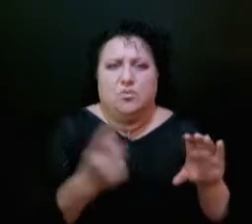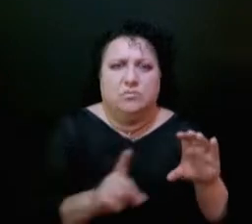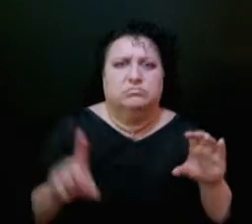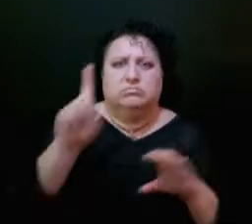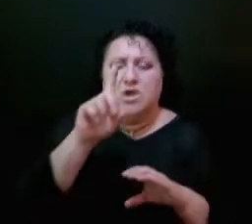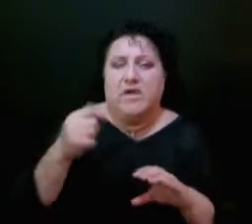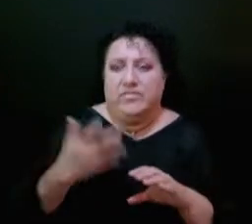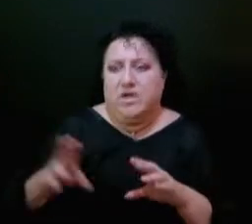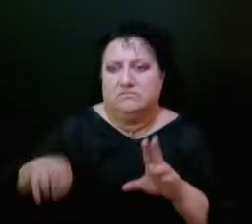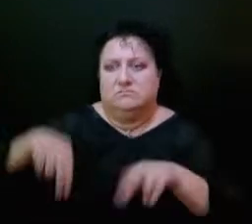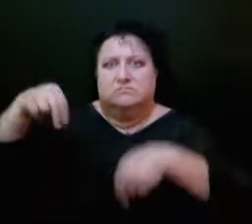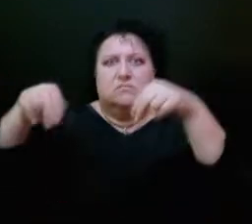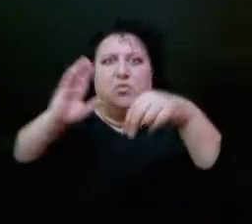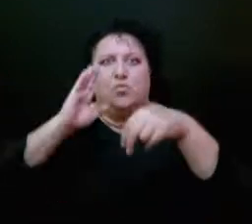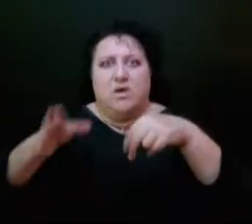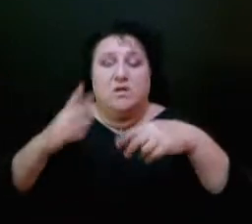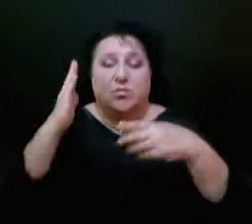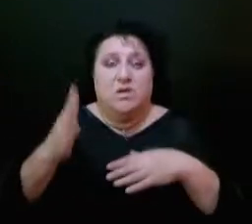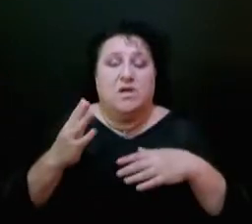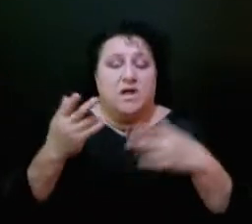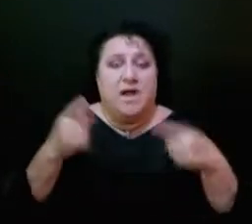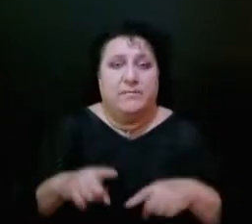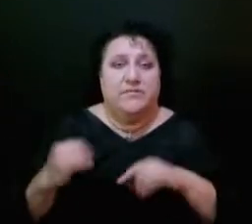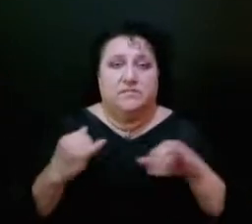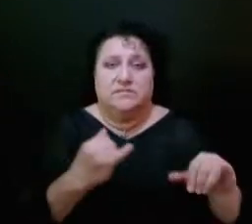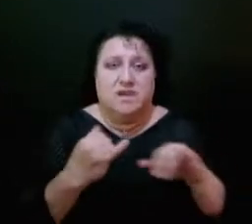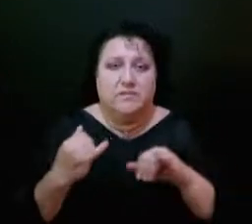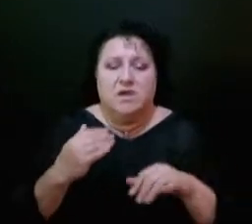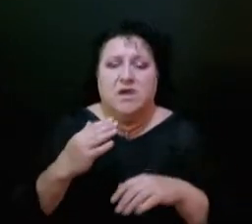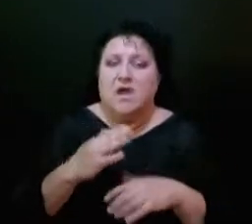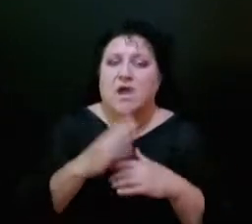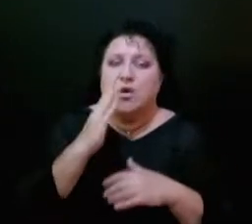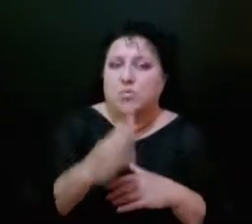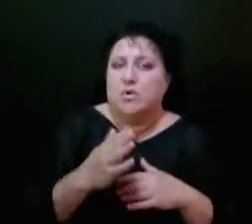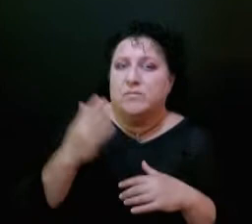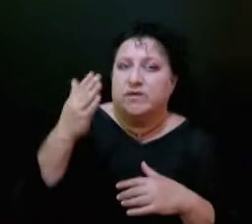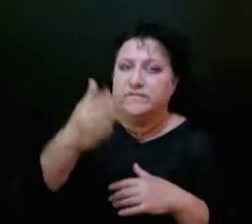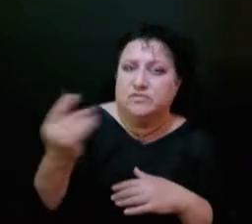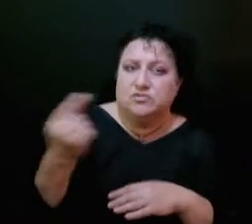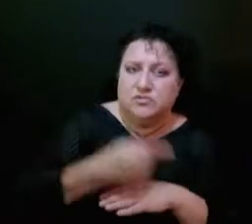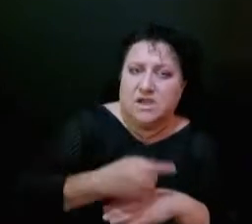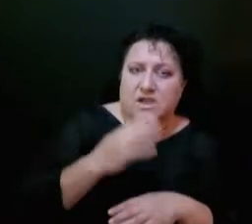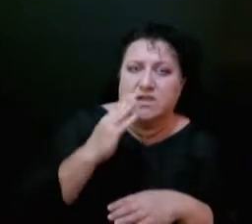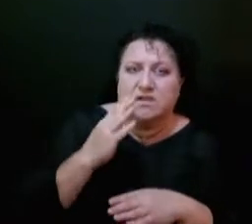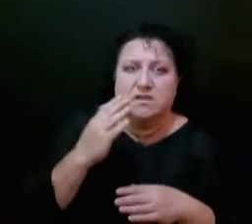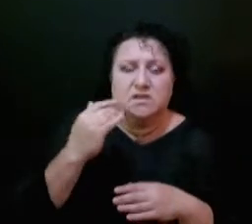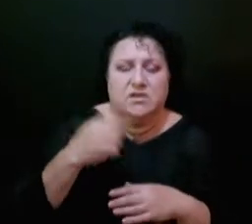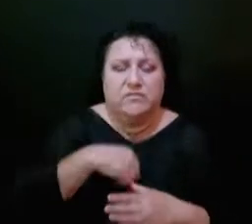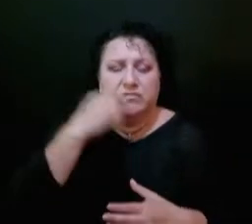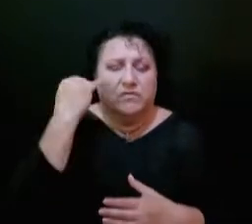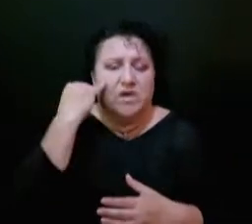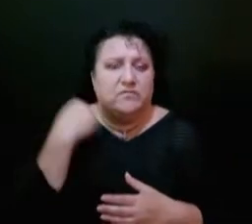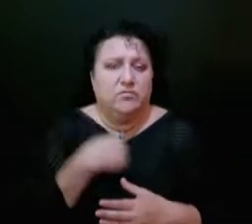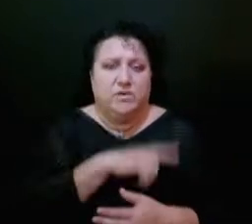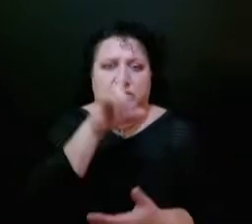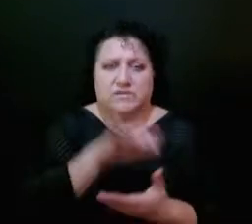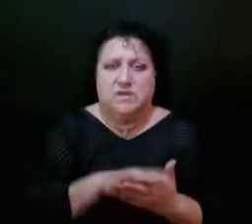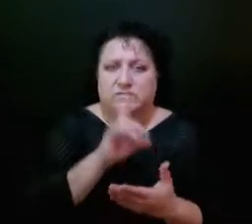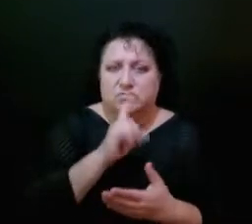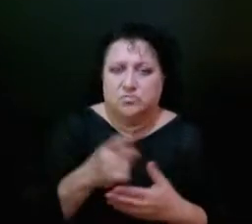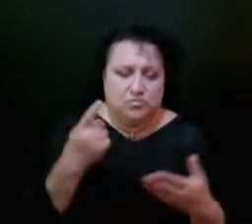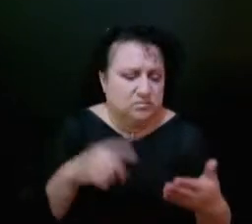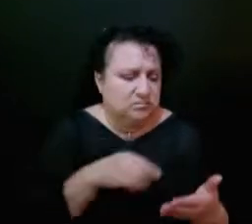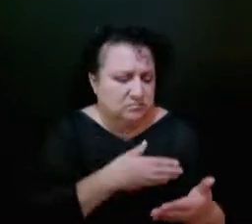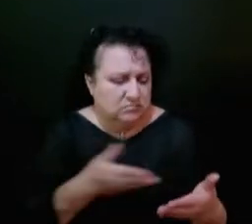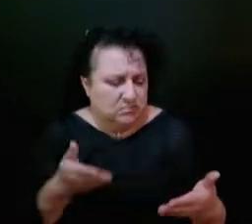us. There is going to come a day. There is going to come a time. Again, if we believe that is true and we do not give up in this life, where we